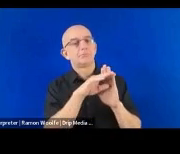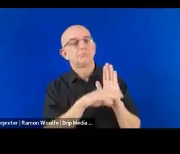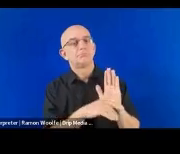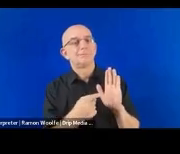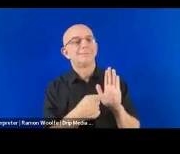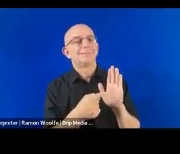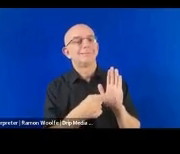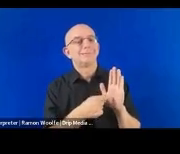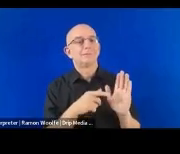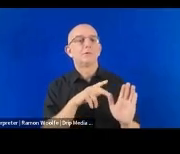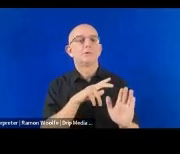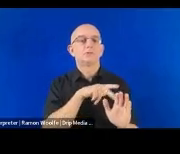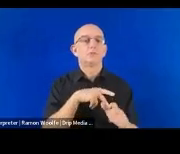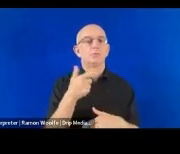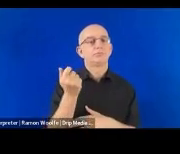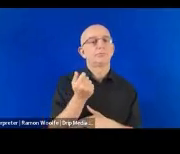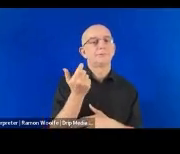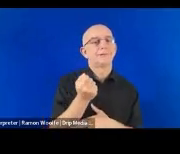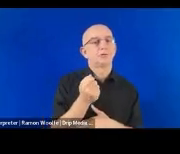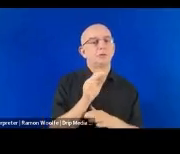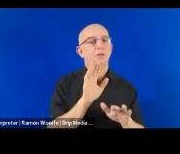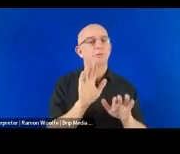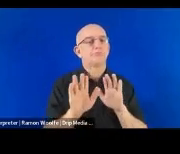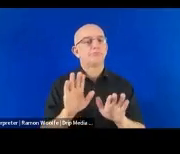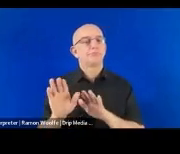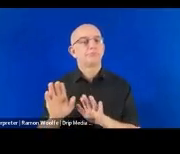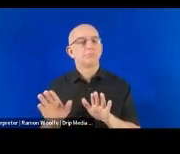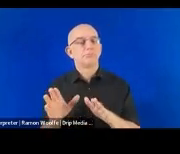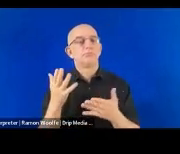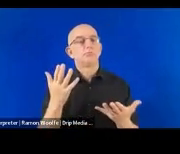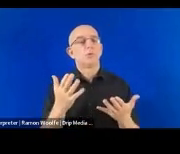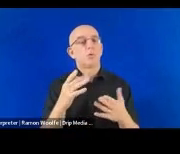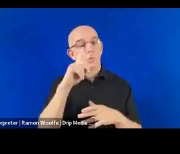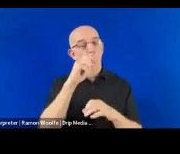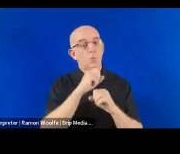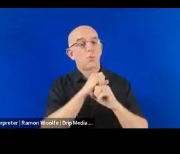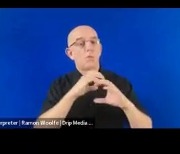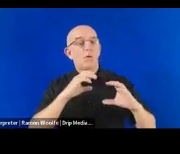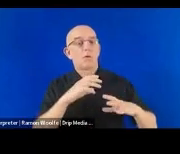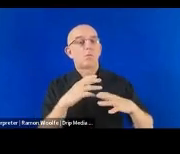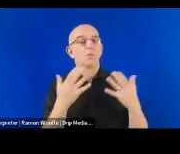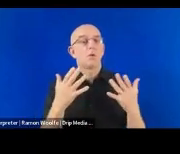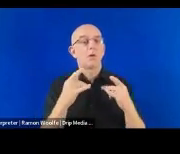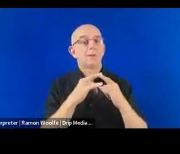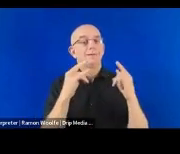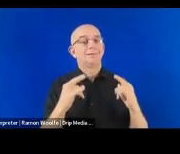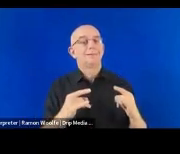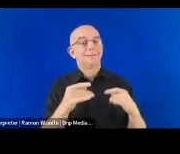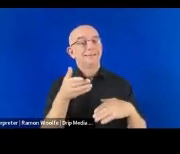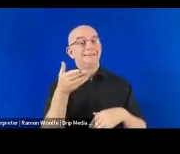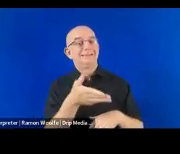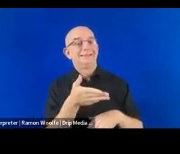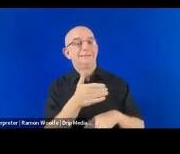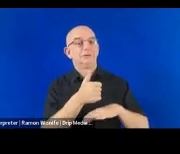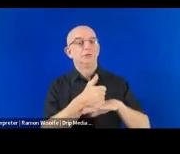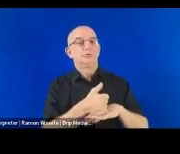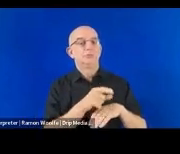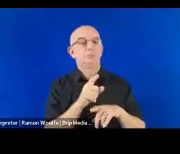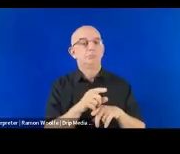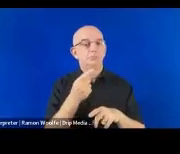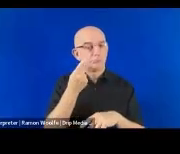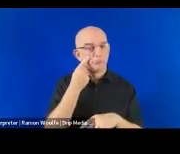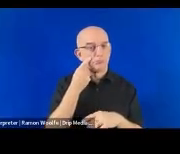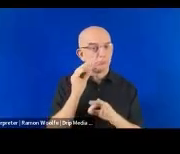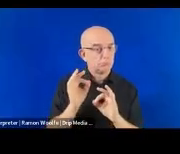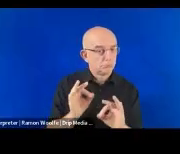institutions buy into Transform and adopt it as a tool that can help to build capacity in social protection.